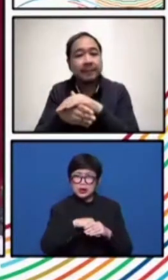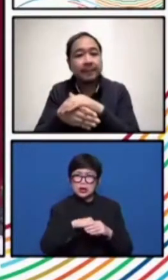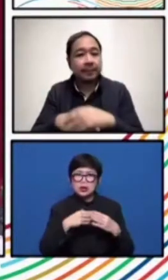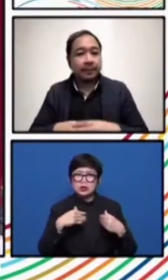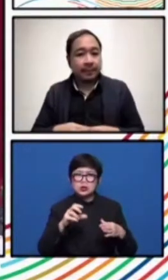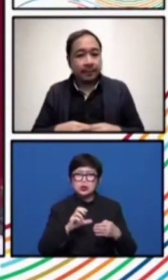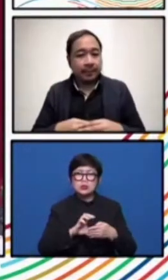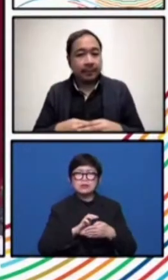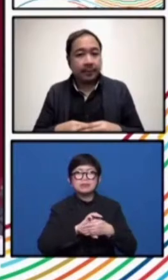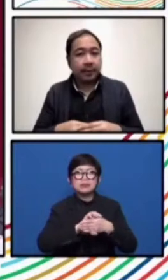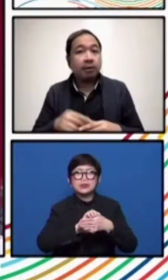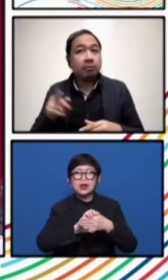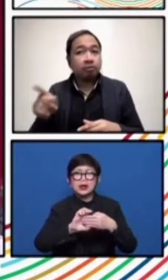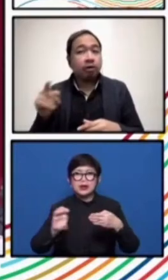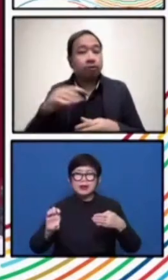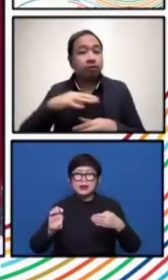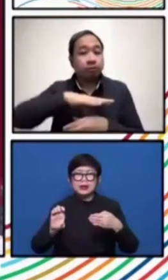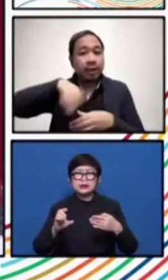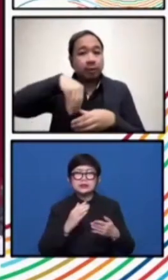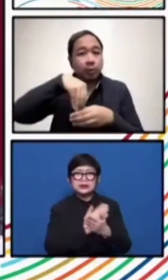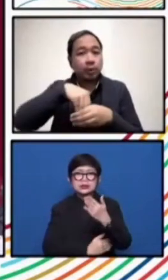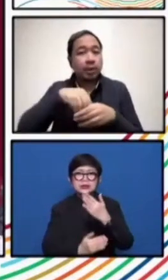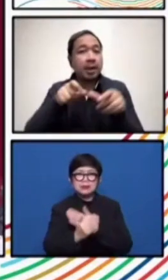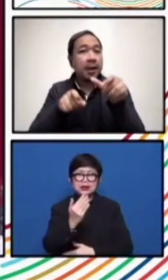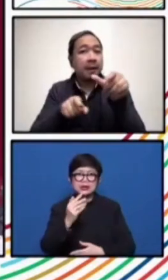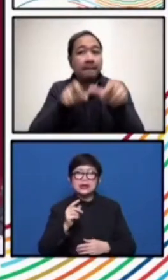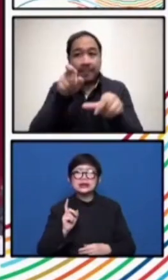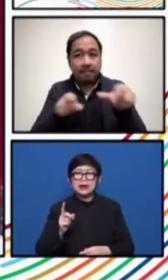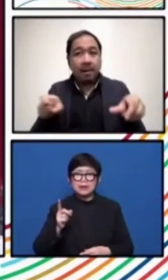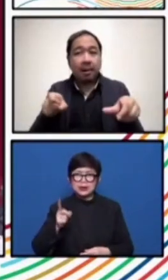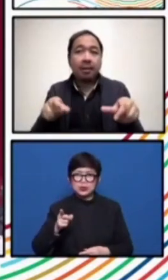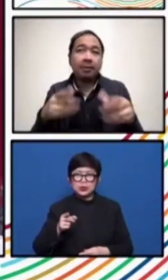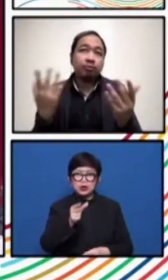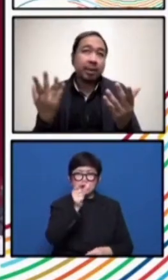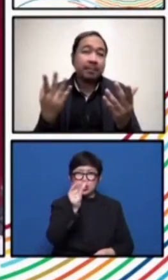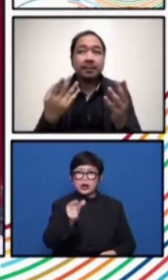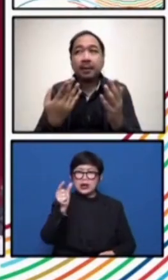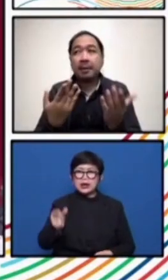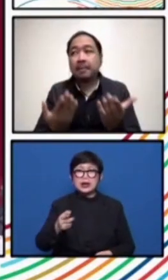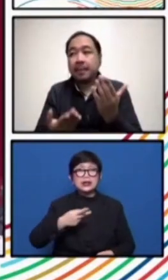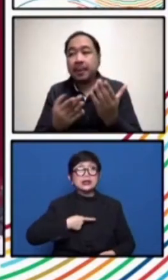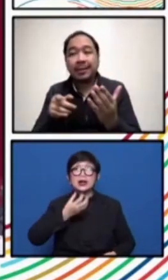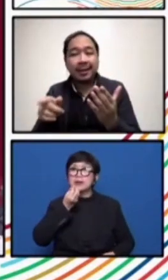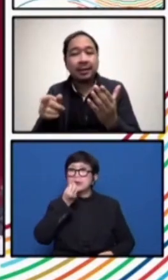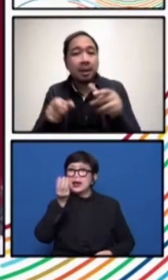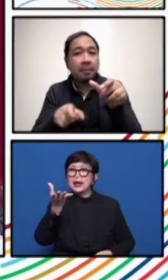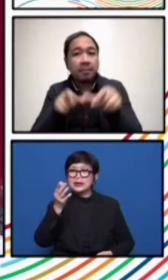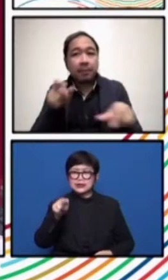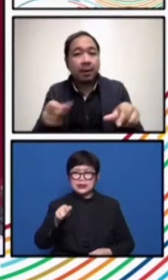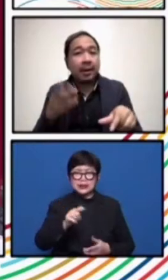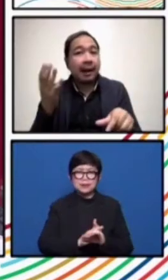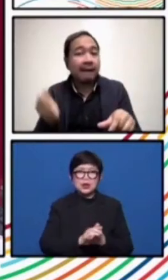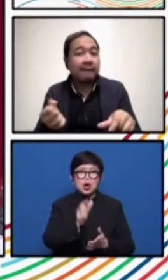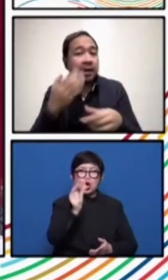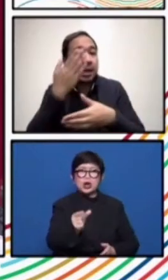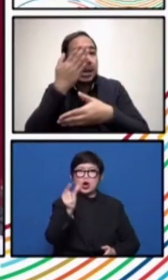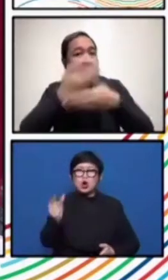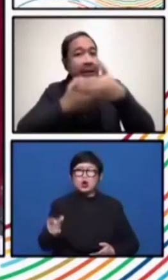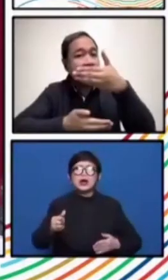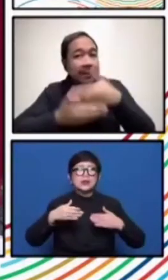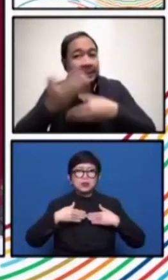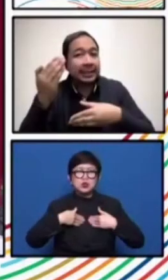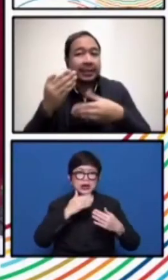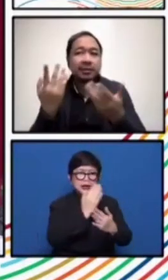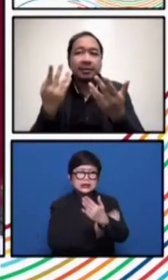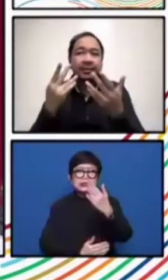they include people who we talk about people who we've disability which is not